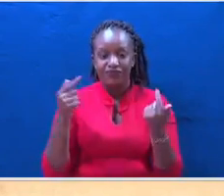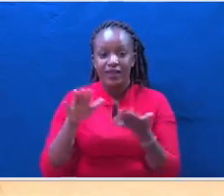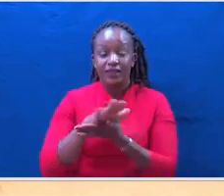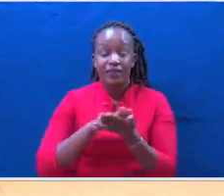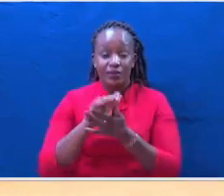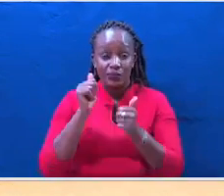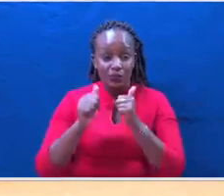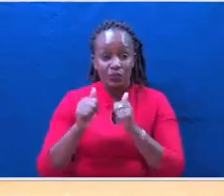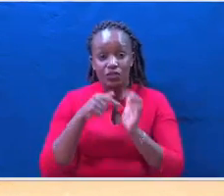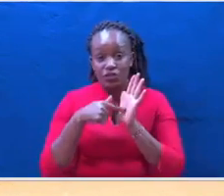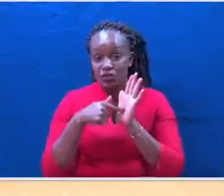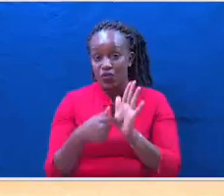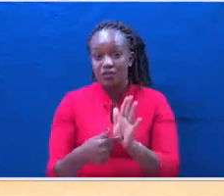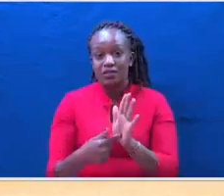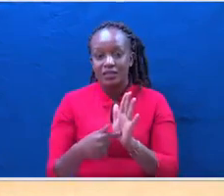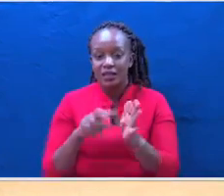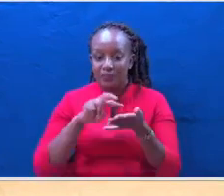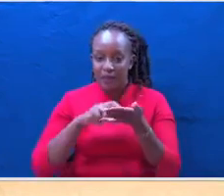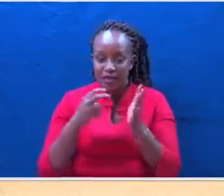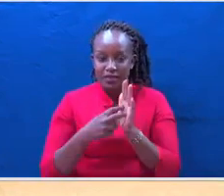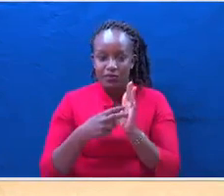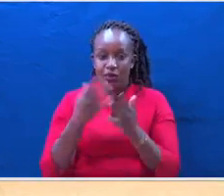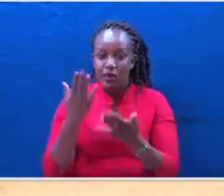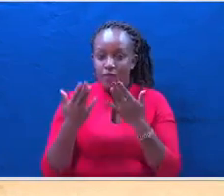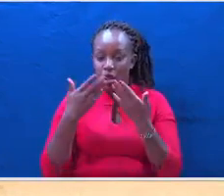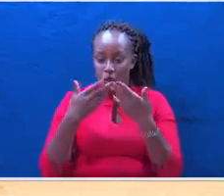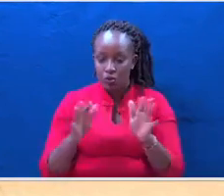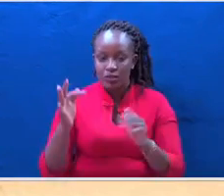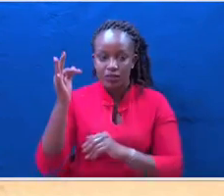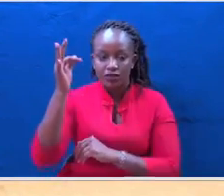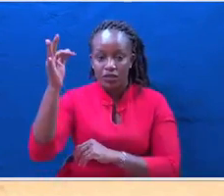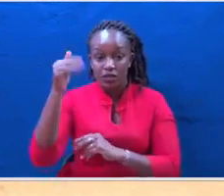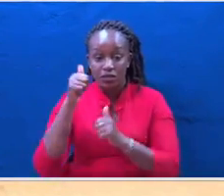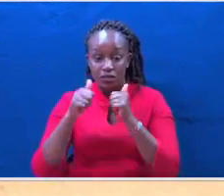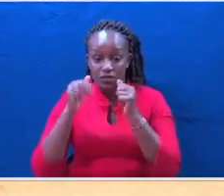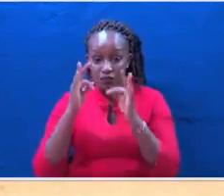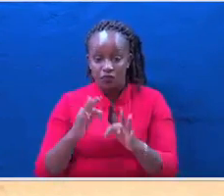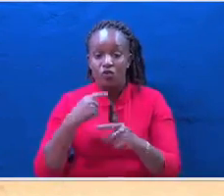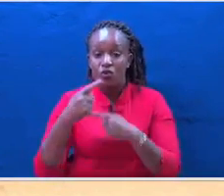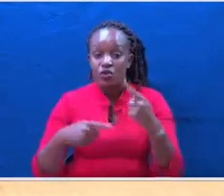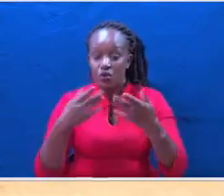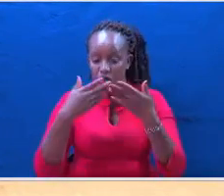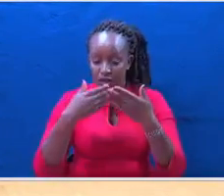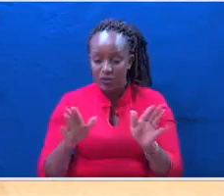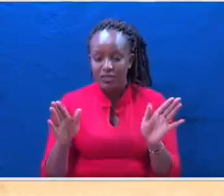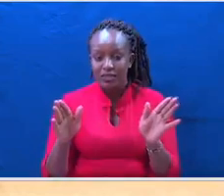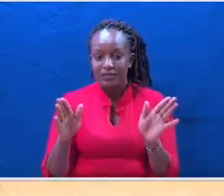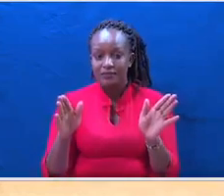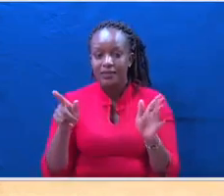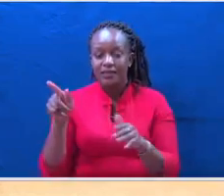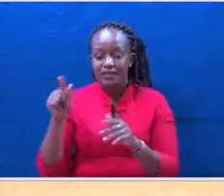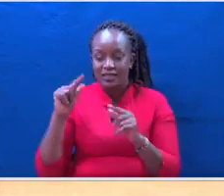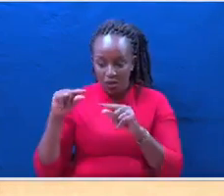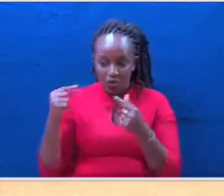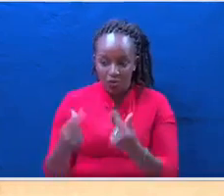means there's so much that we might miss in the future if we continue losing species. And if you look at this rhino, they're